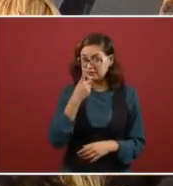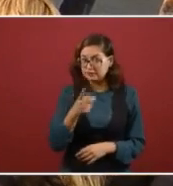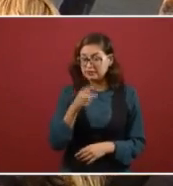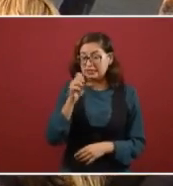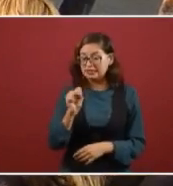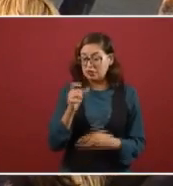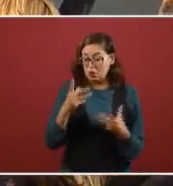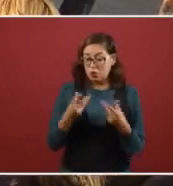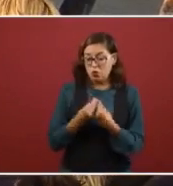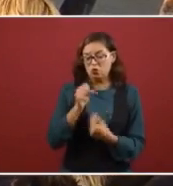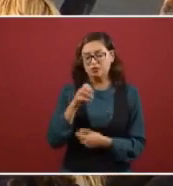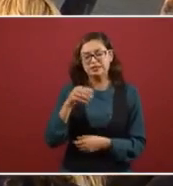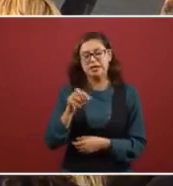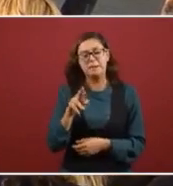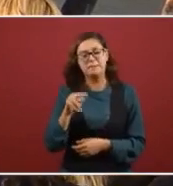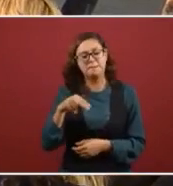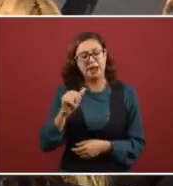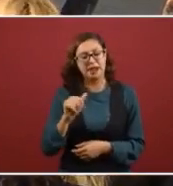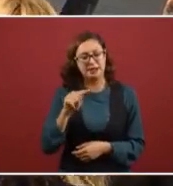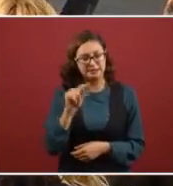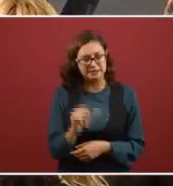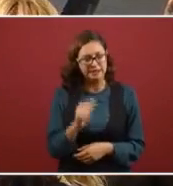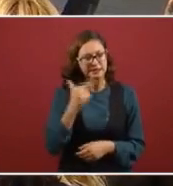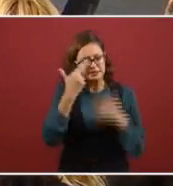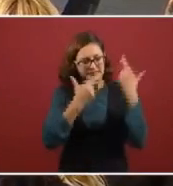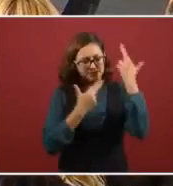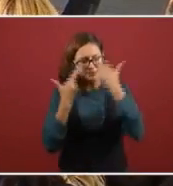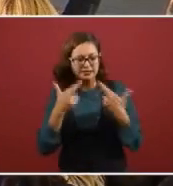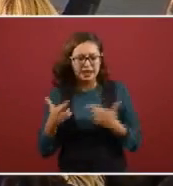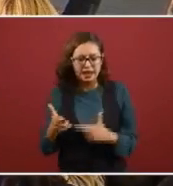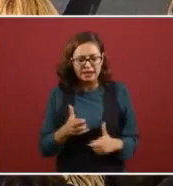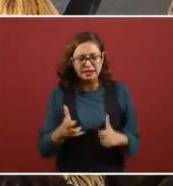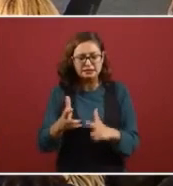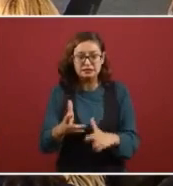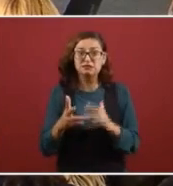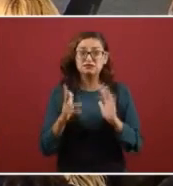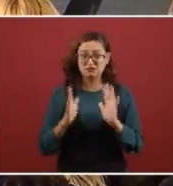So he was supposed to be going to go check the contamination.